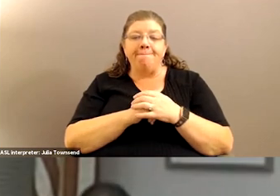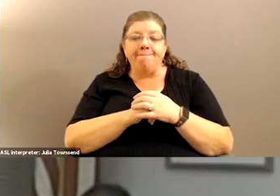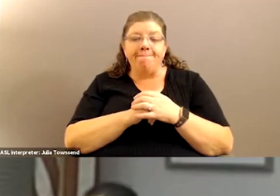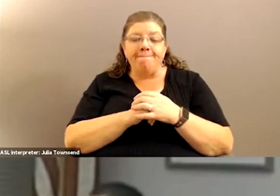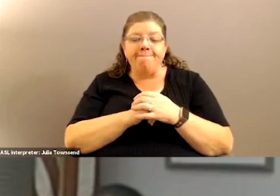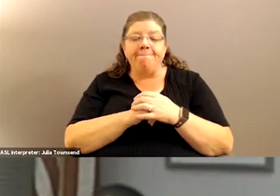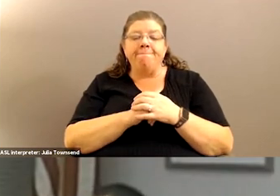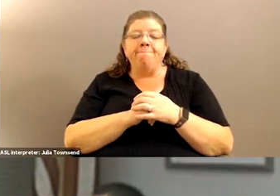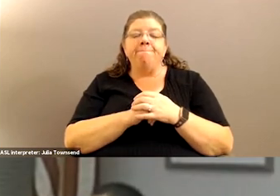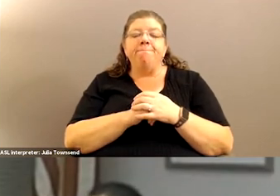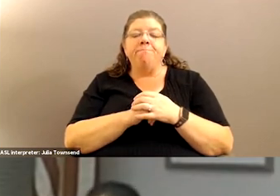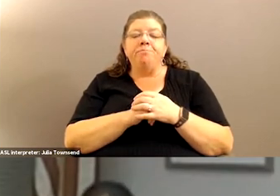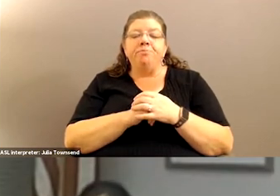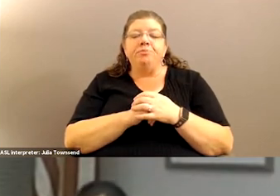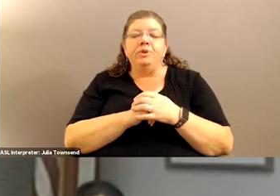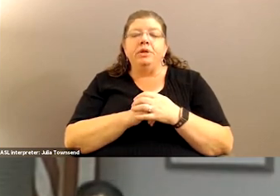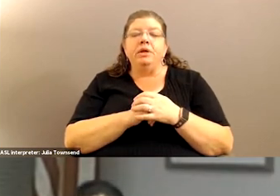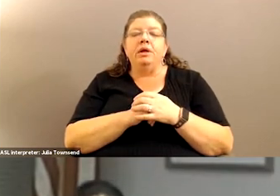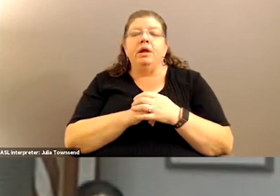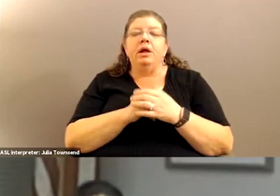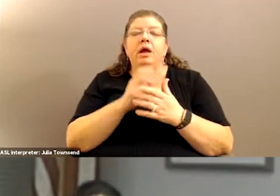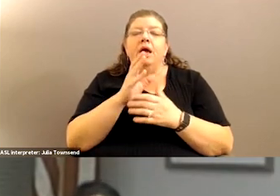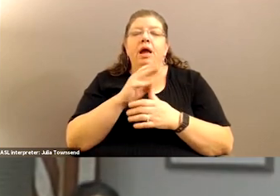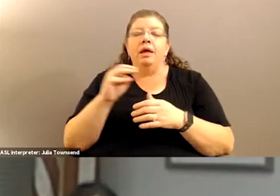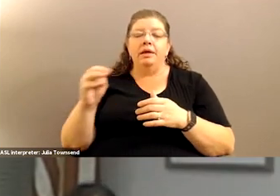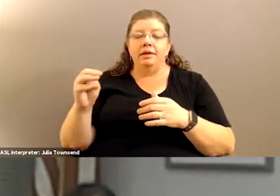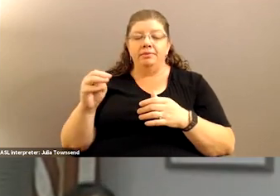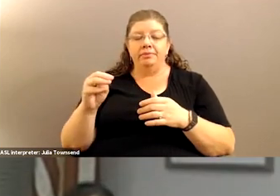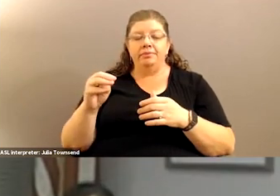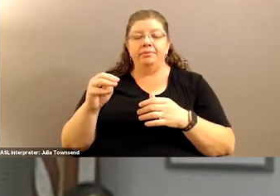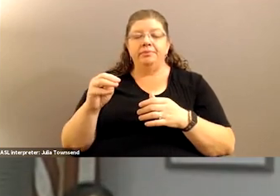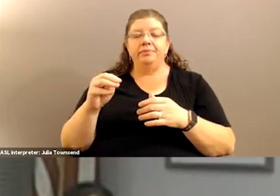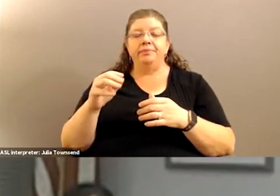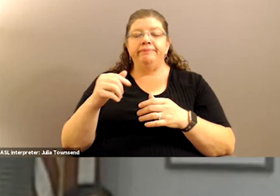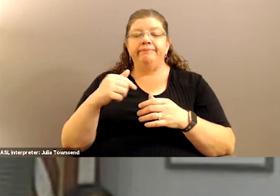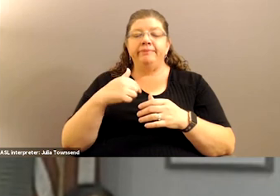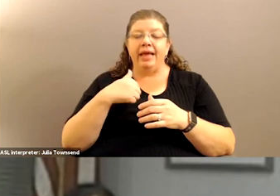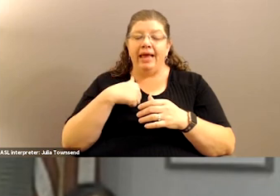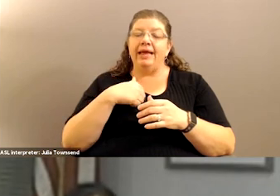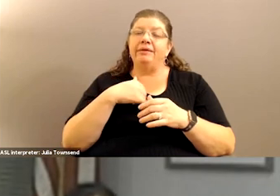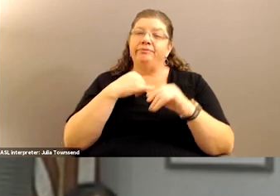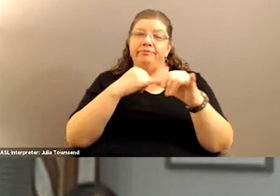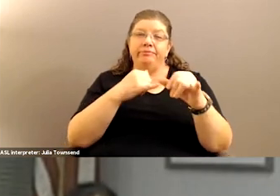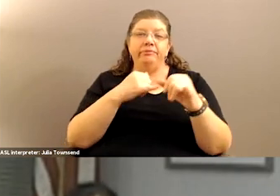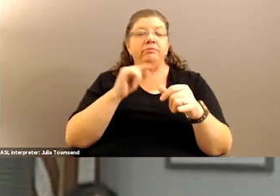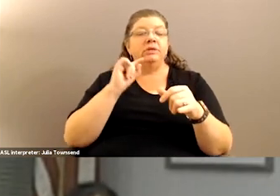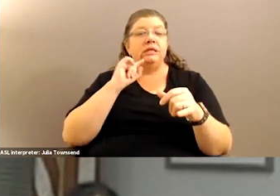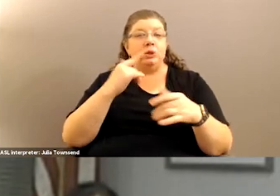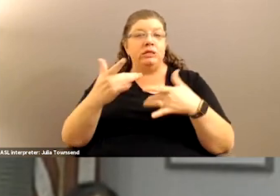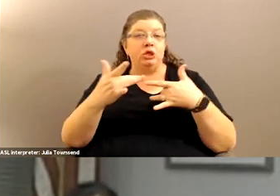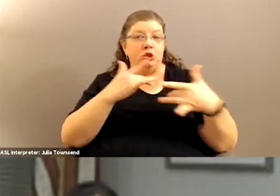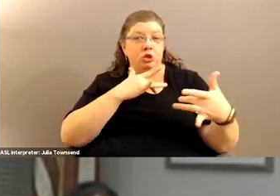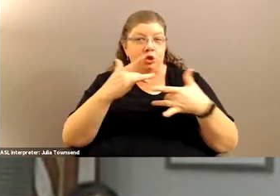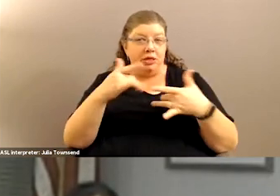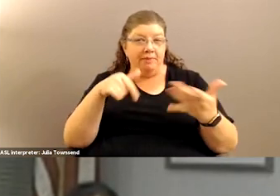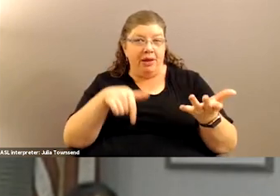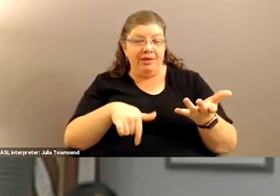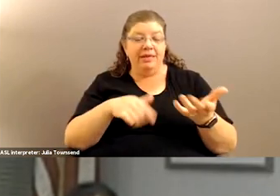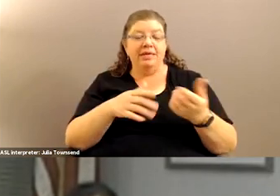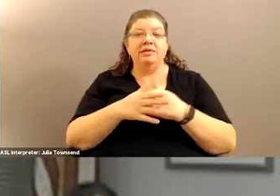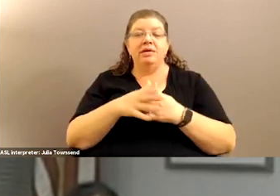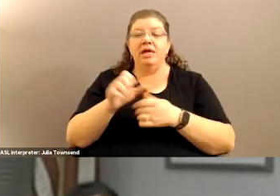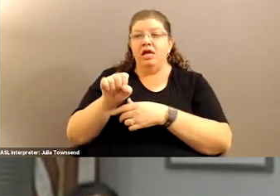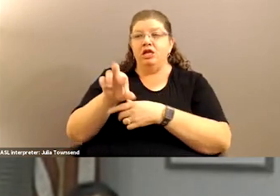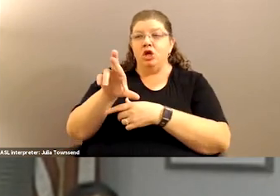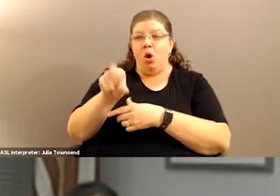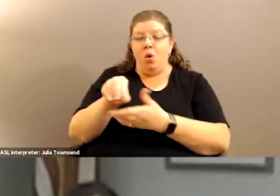miss sims moton um i also have a real concern about this just the sro on